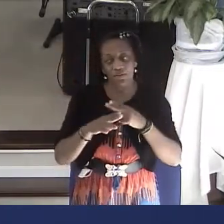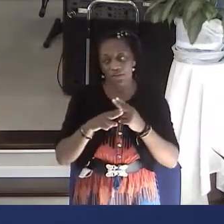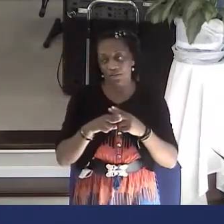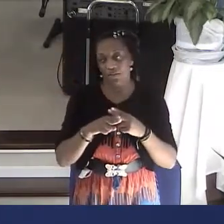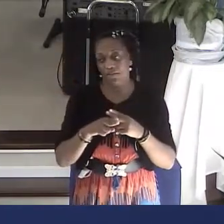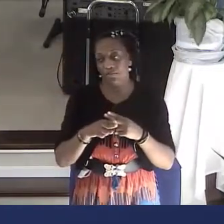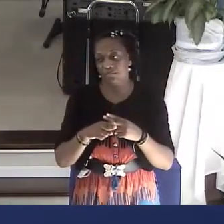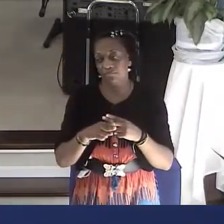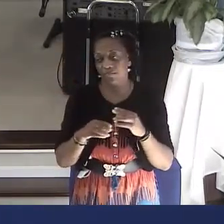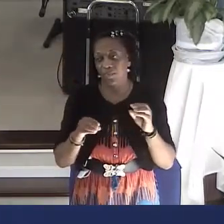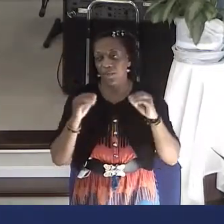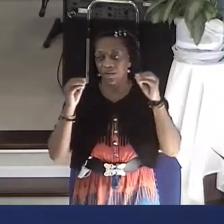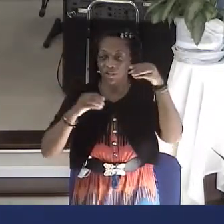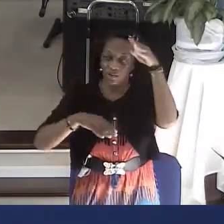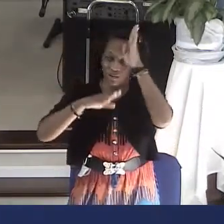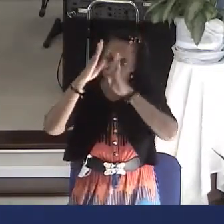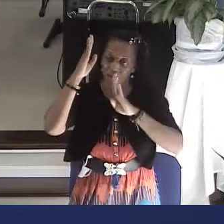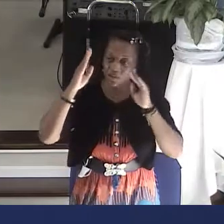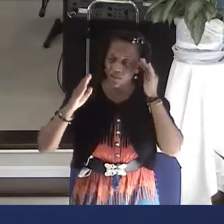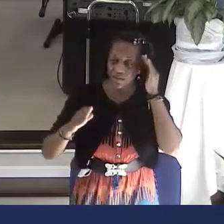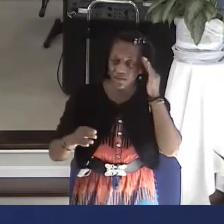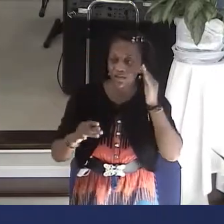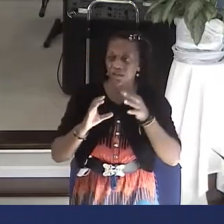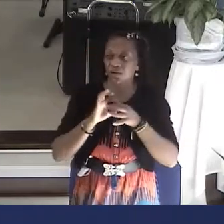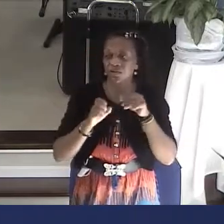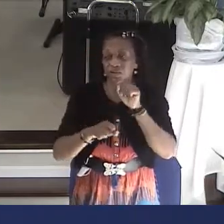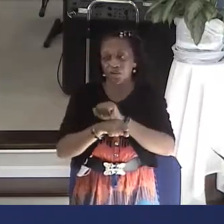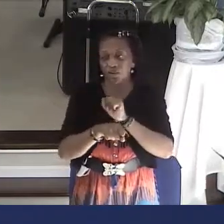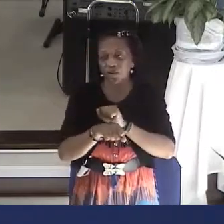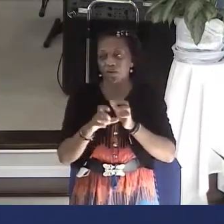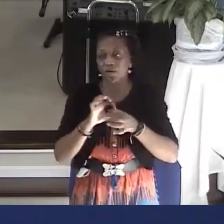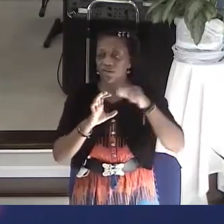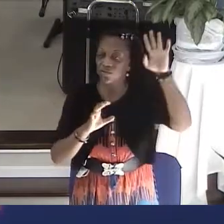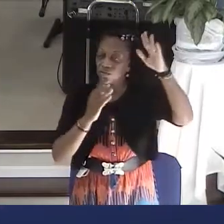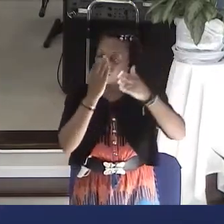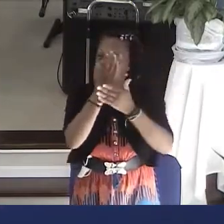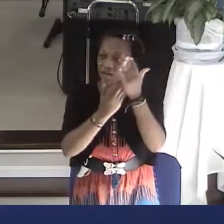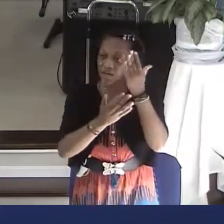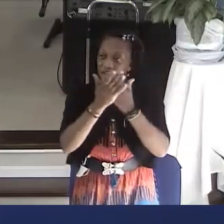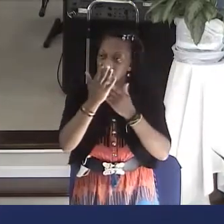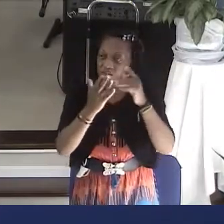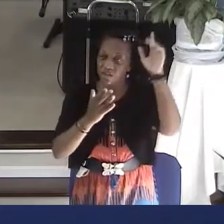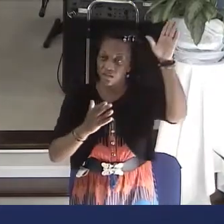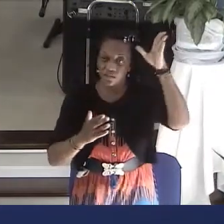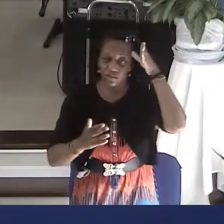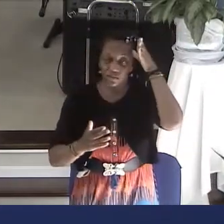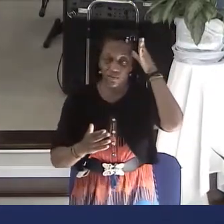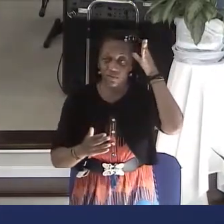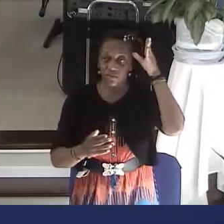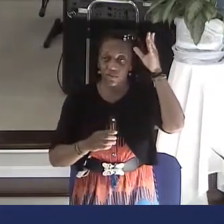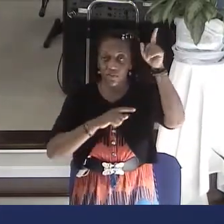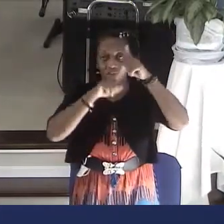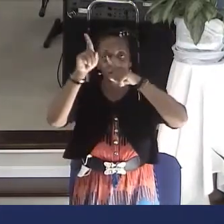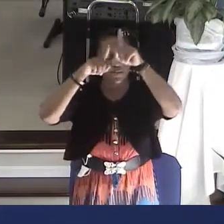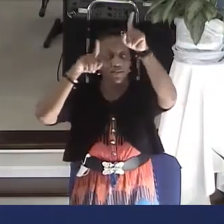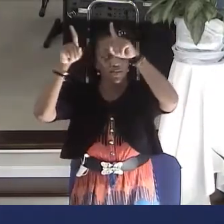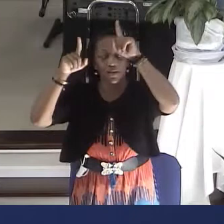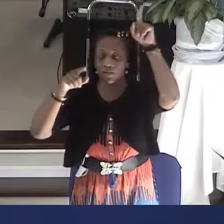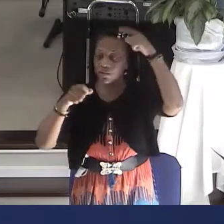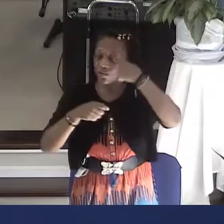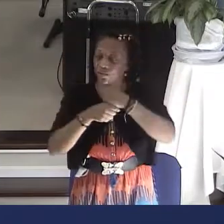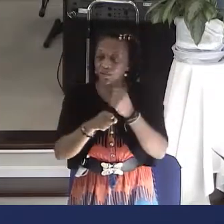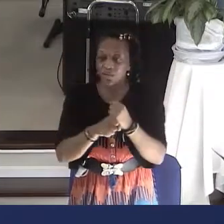your hands, the moon and the stars that you ordain, what is man? Oh God,